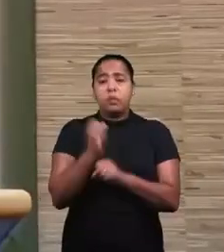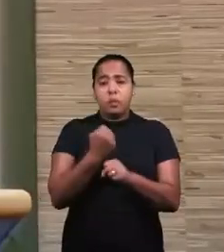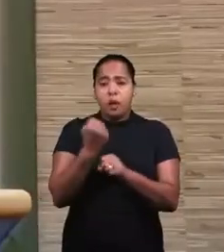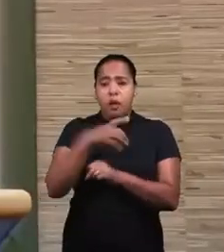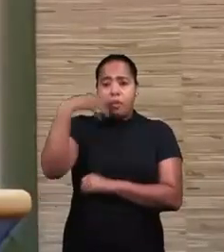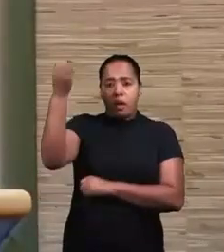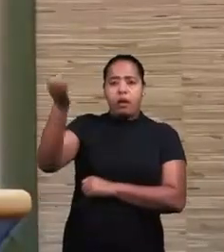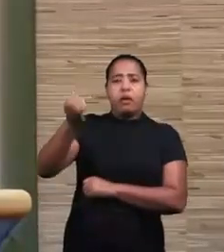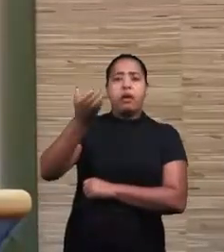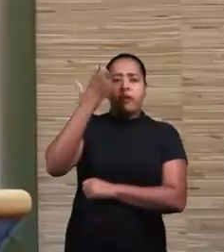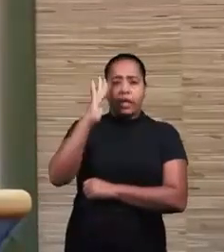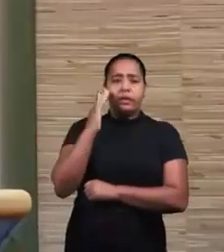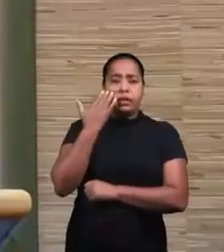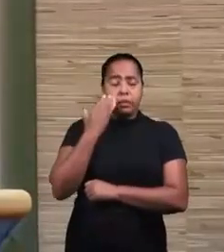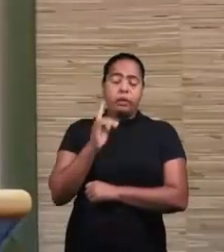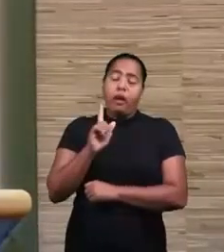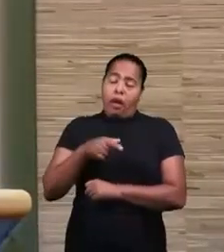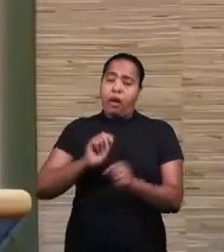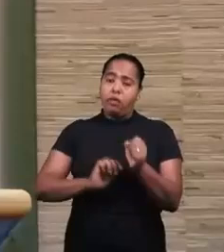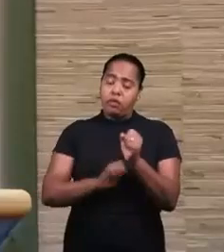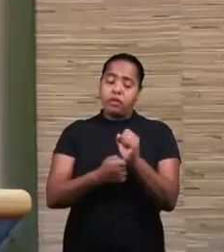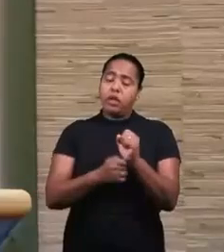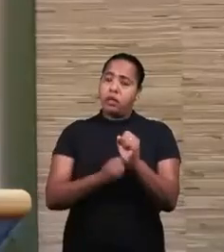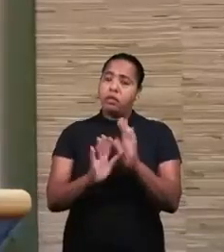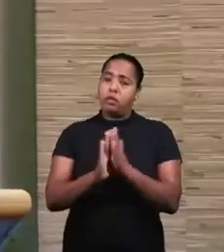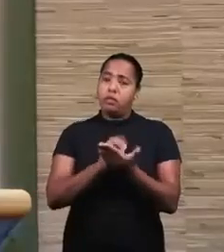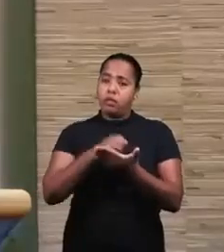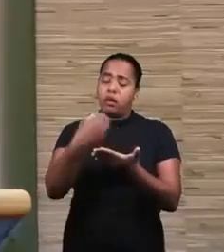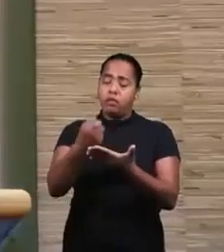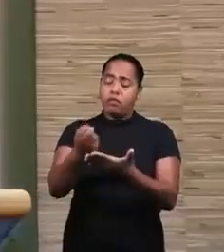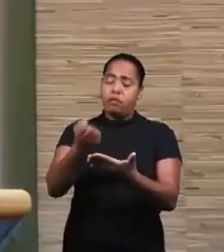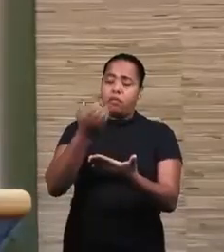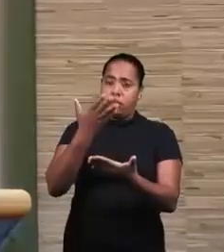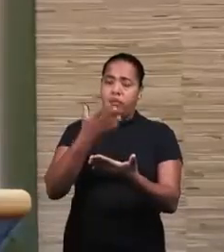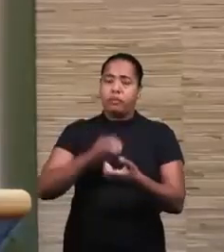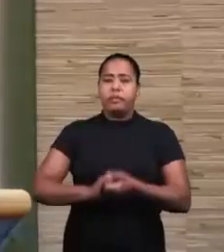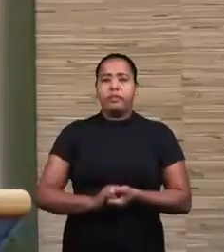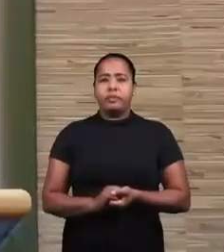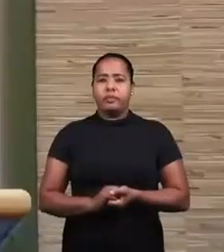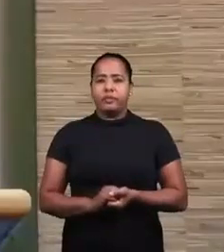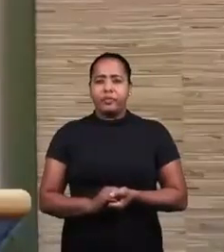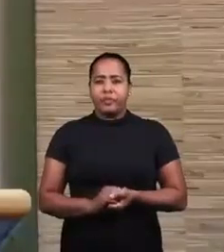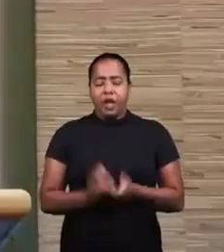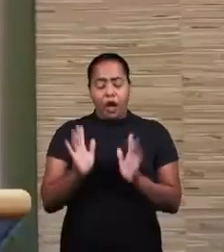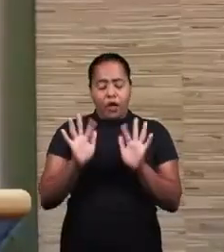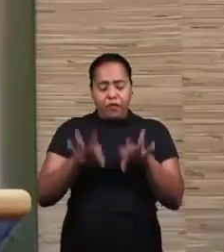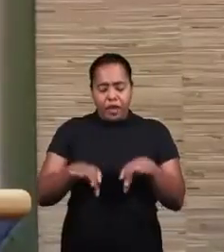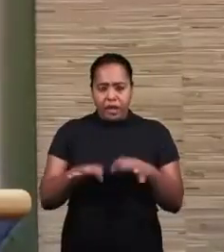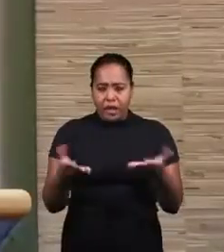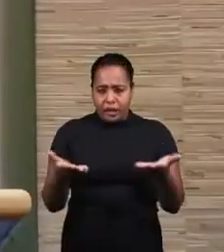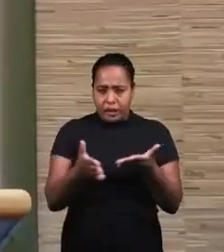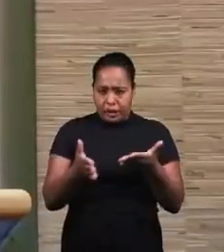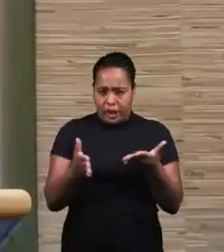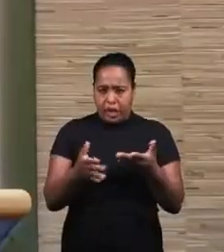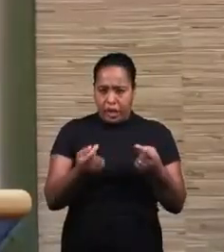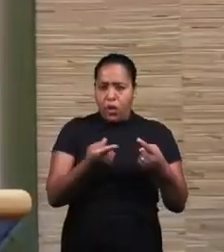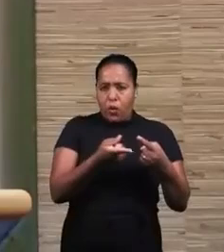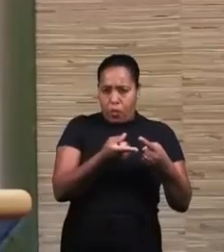of the work, the revealed word. Soon, we will be finishing here